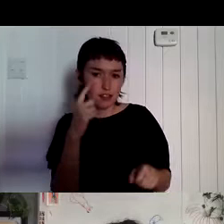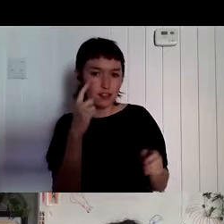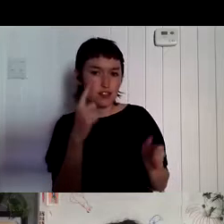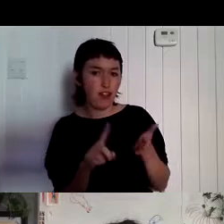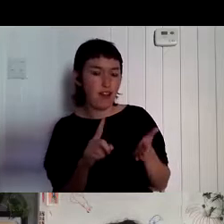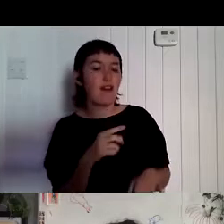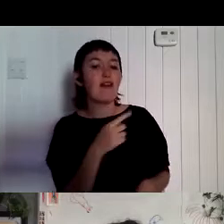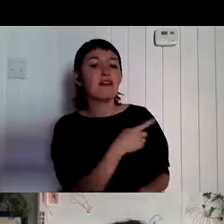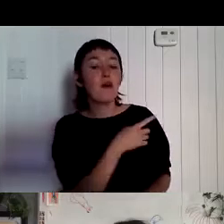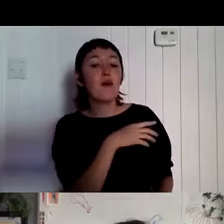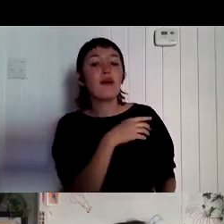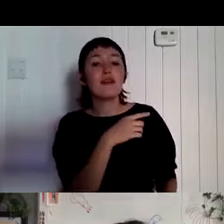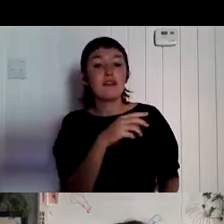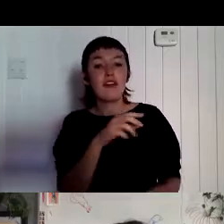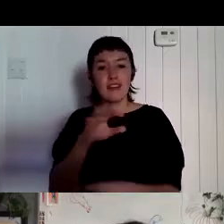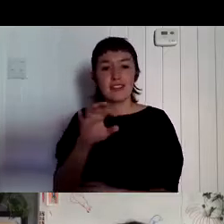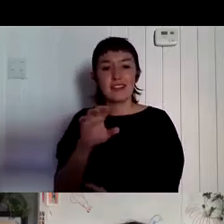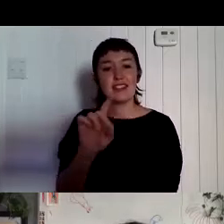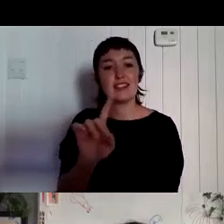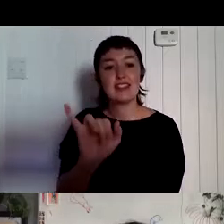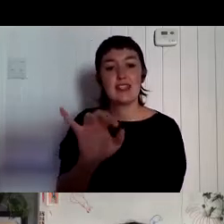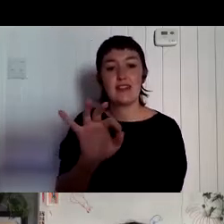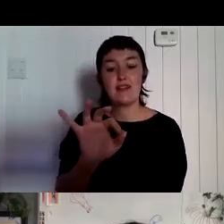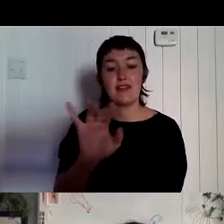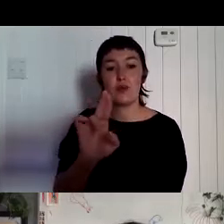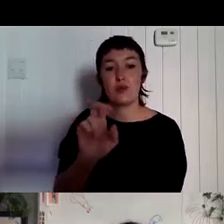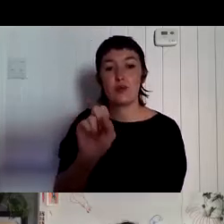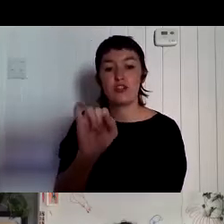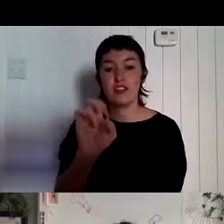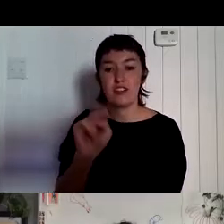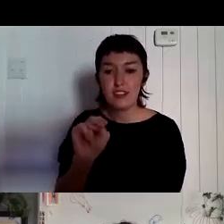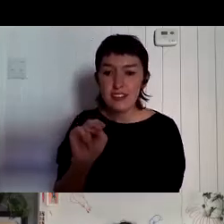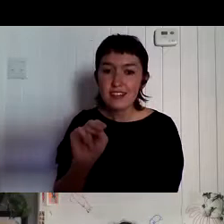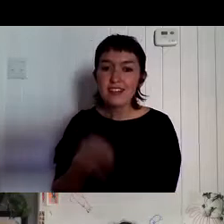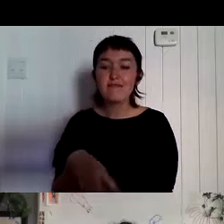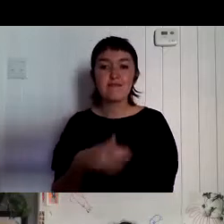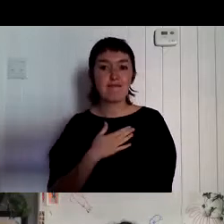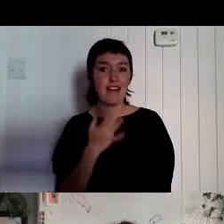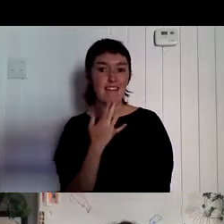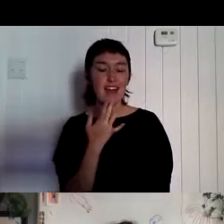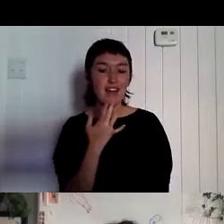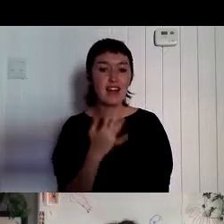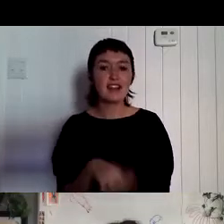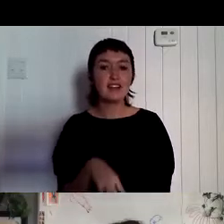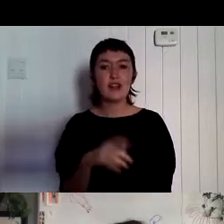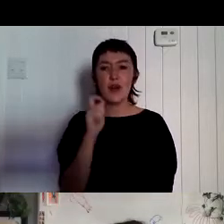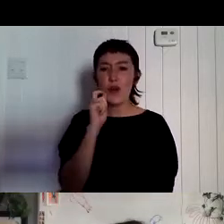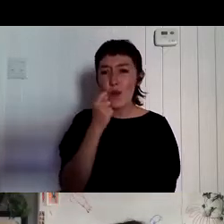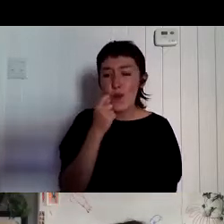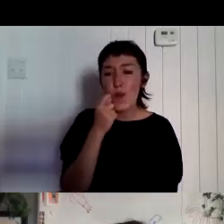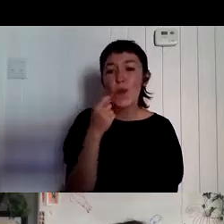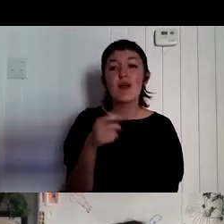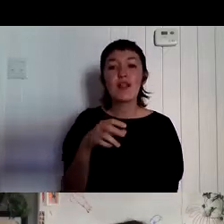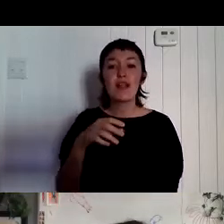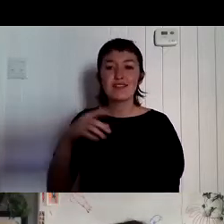think is the coolest, because we get these really rad images. I like to call them brainbows. But basically